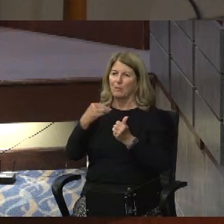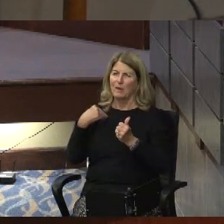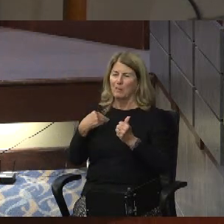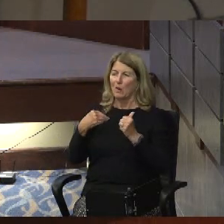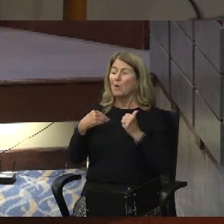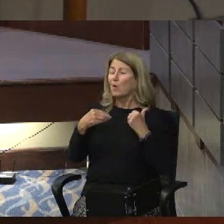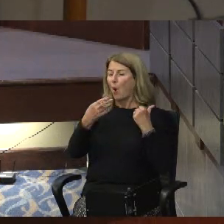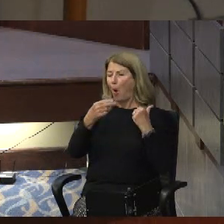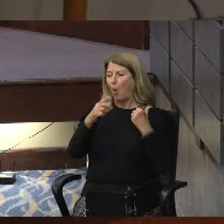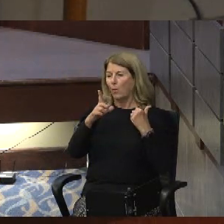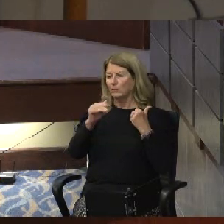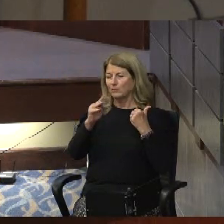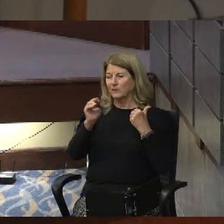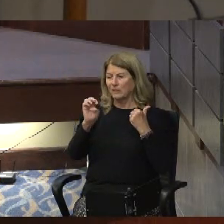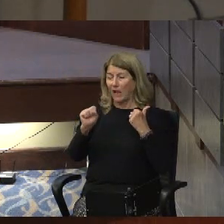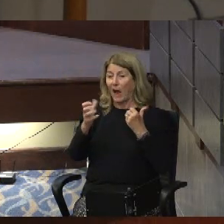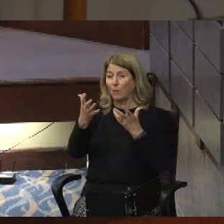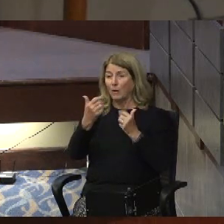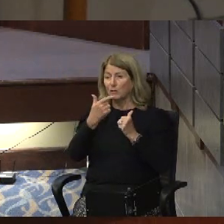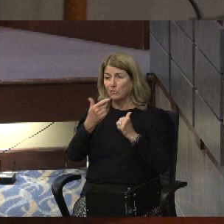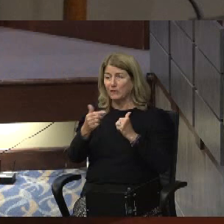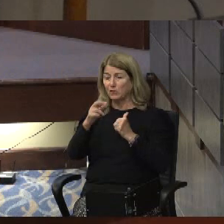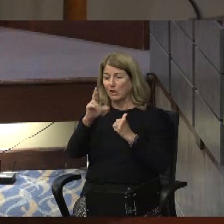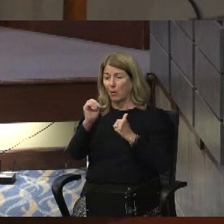I wanted to mention Resolutions